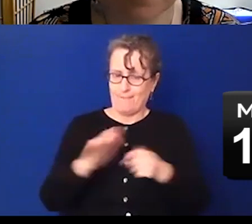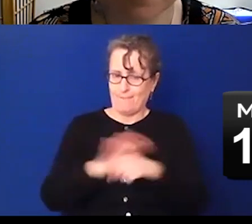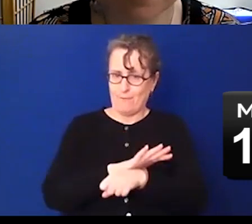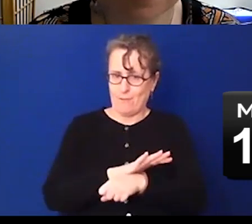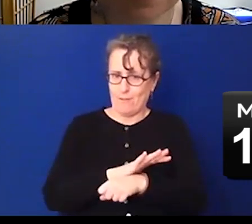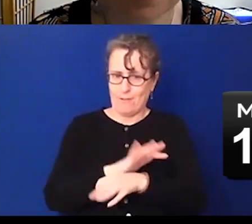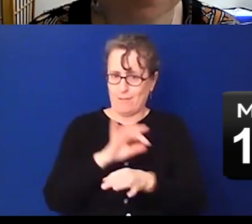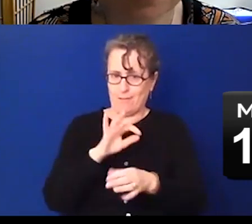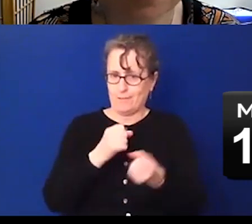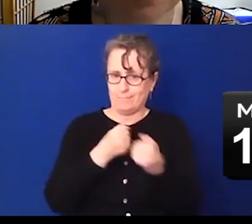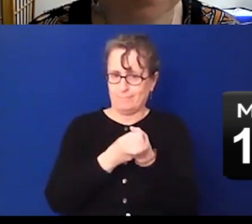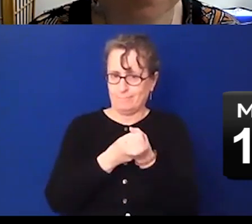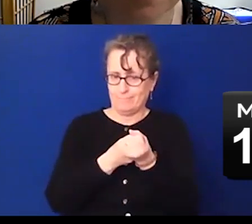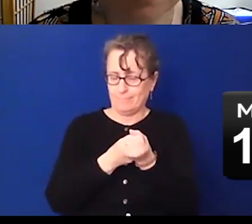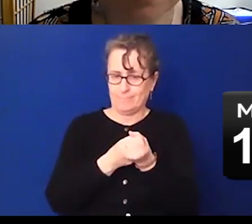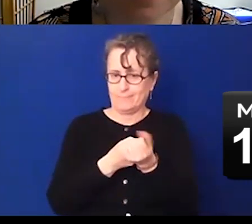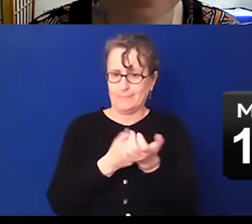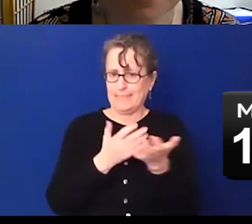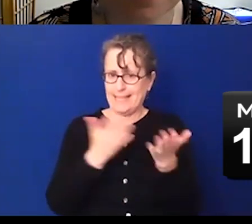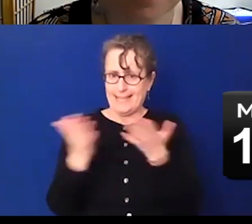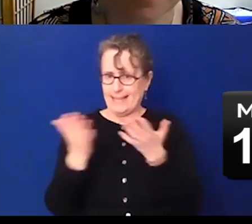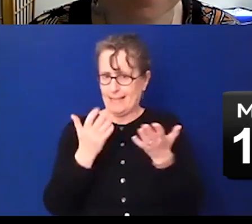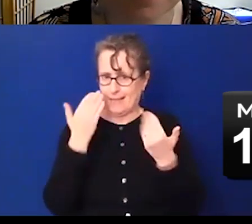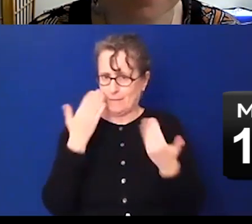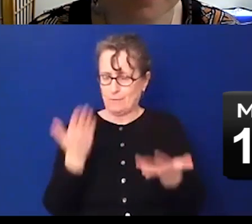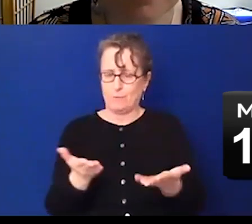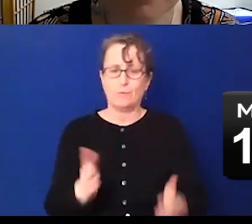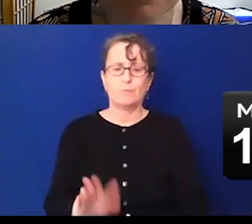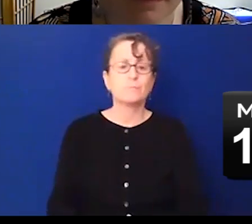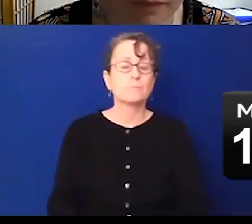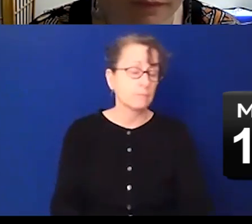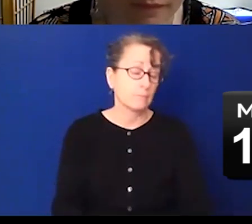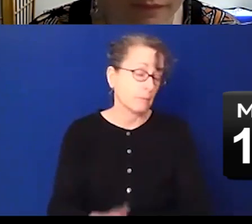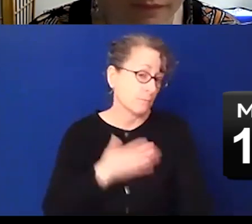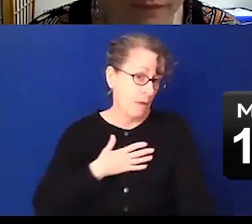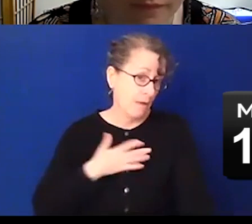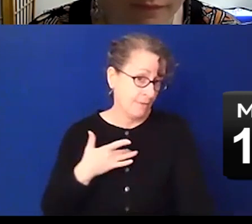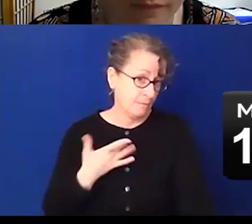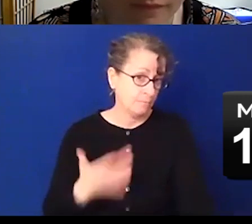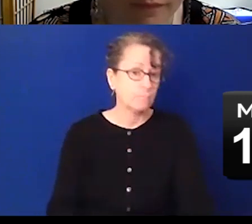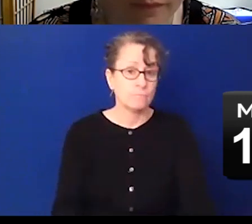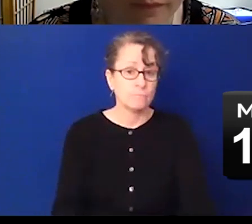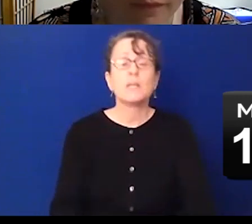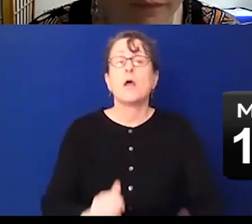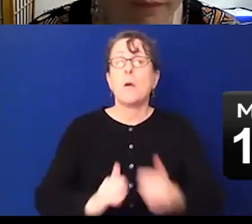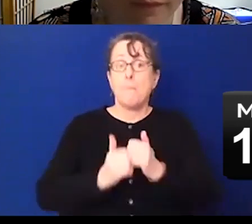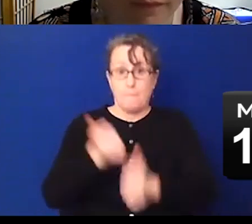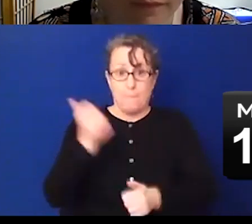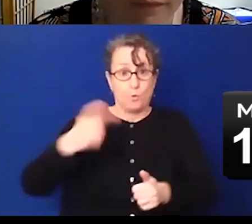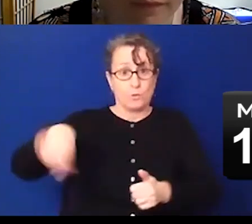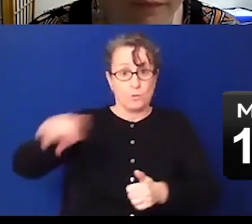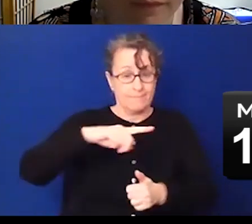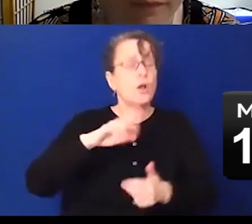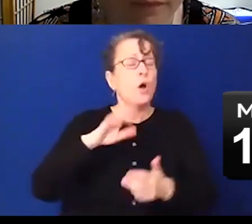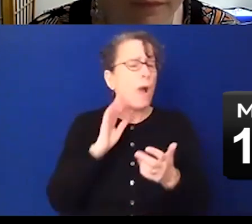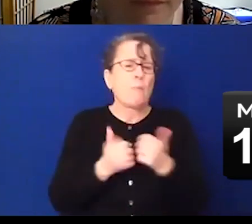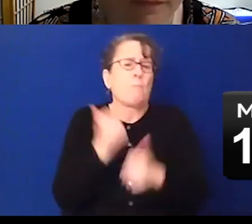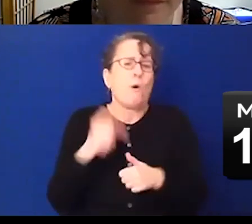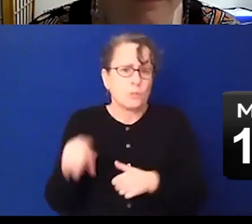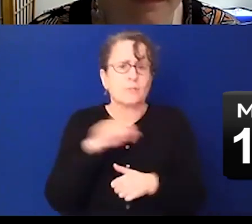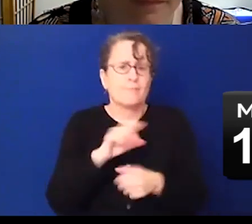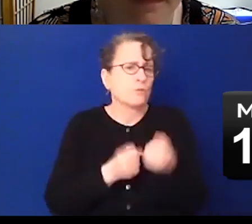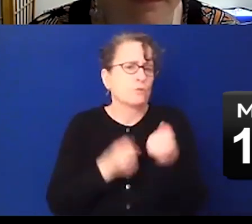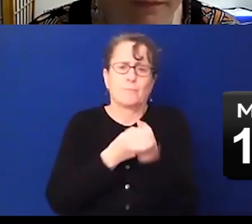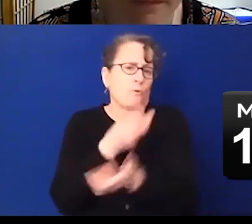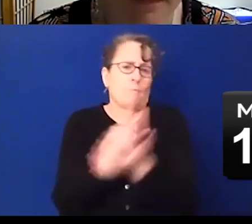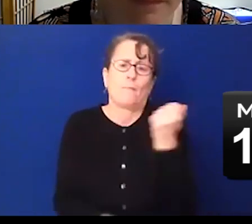there's actually a more complicated thing going on with both questions. But that's my sense. I think there's a majority for both of those. I think so